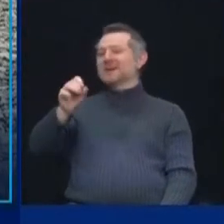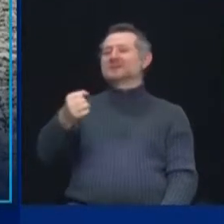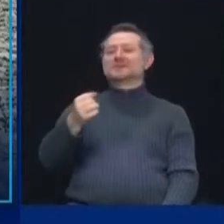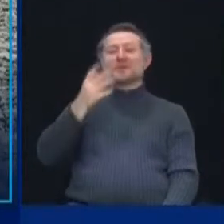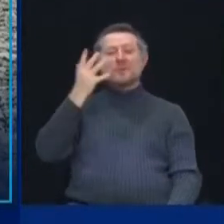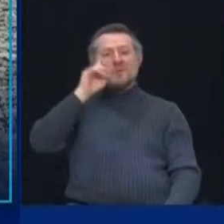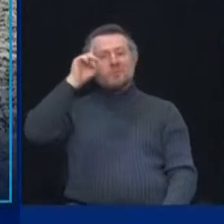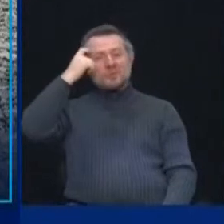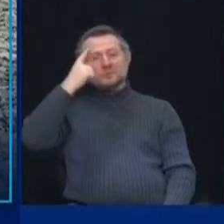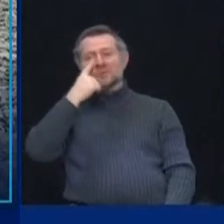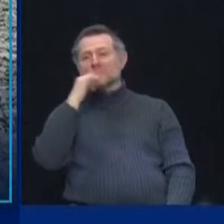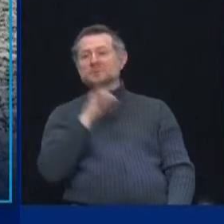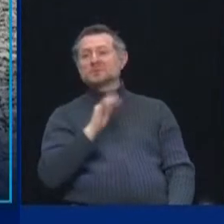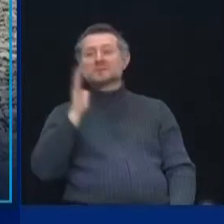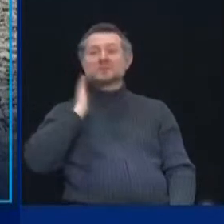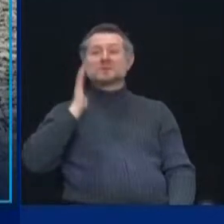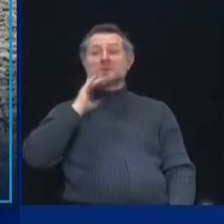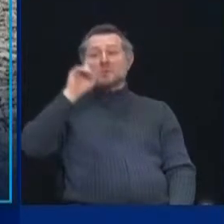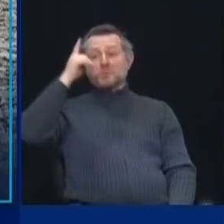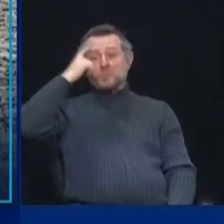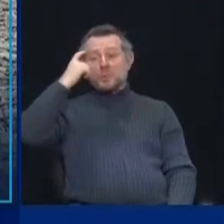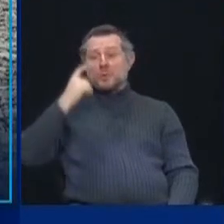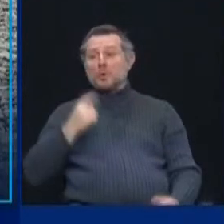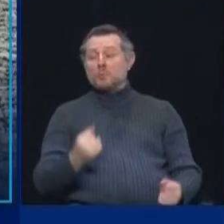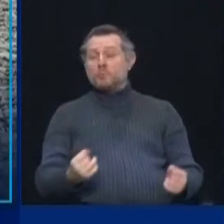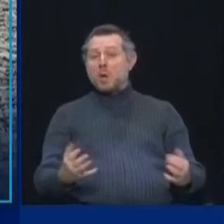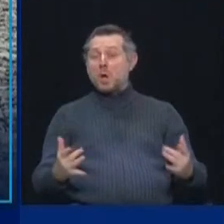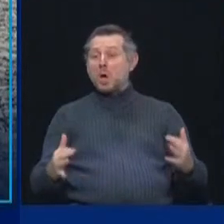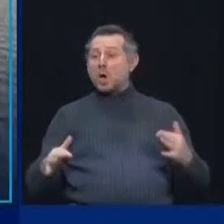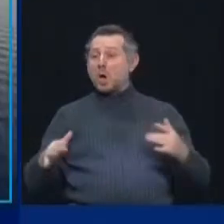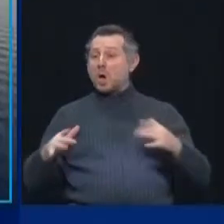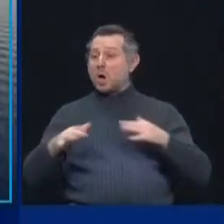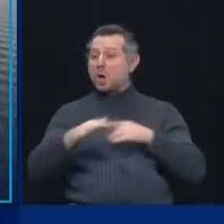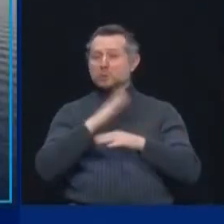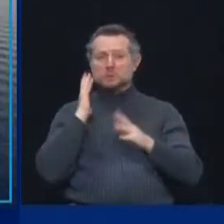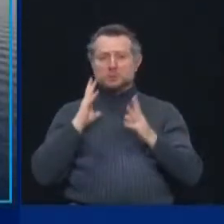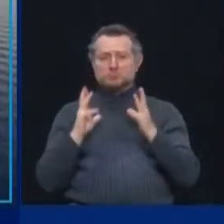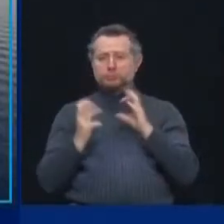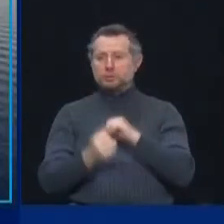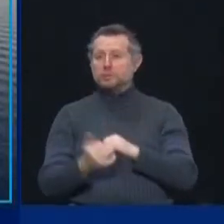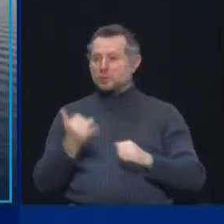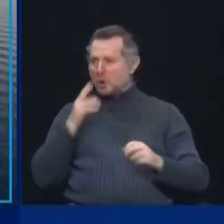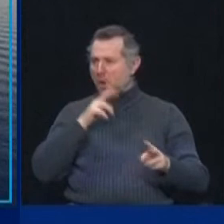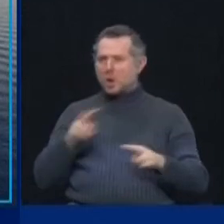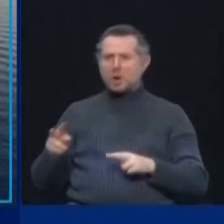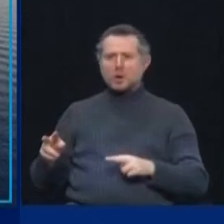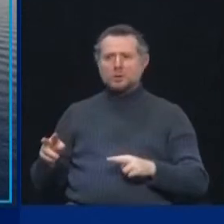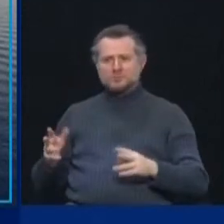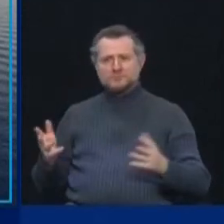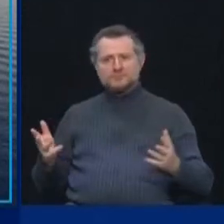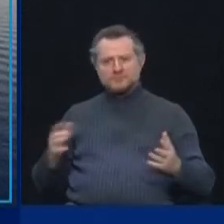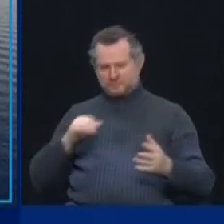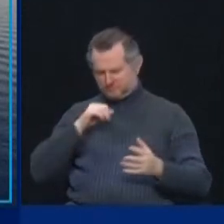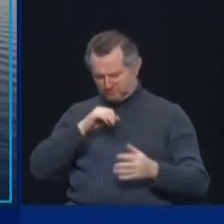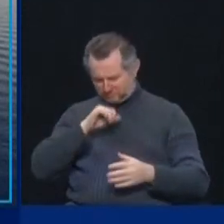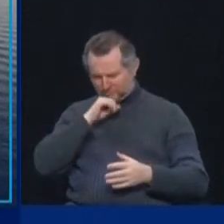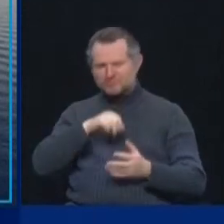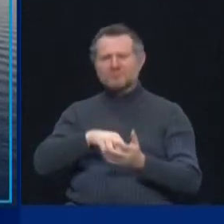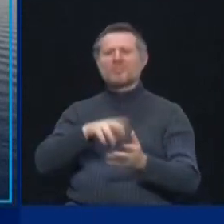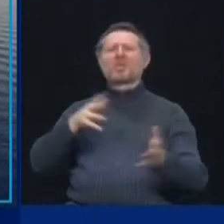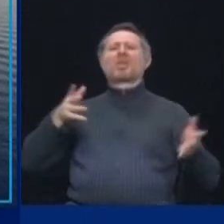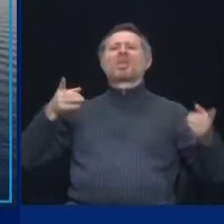is burning. And look at us now. Yes, you get knocked on your rear end, but you get up better